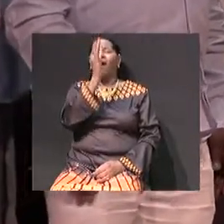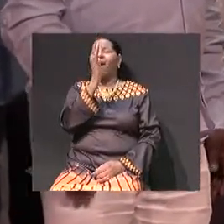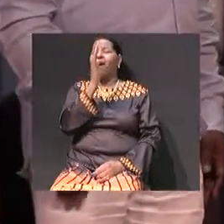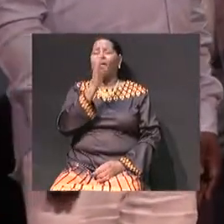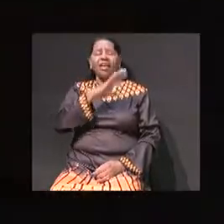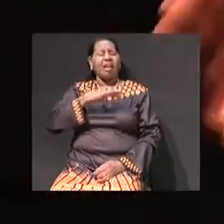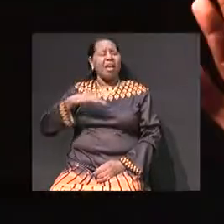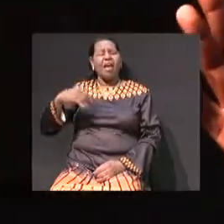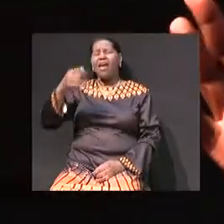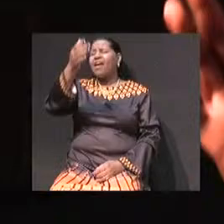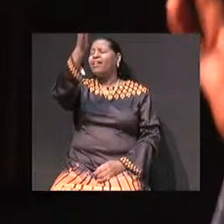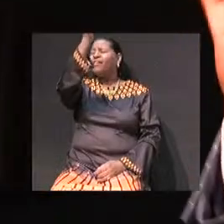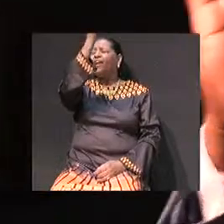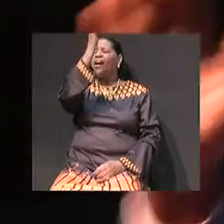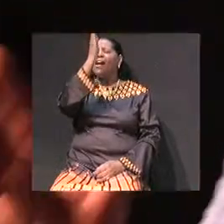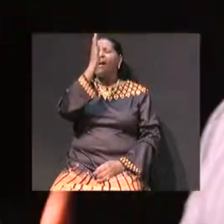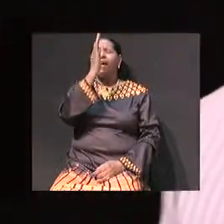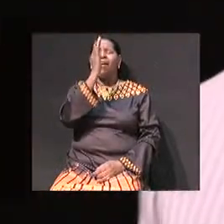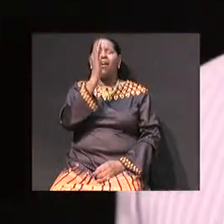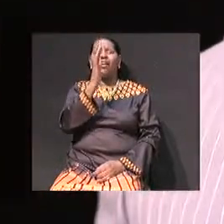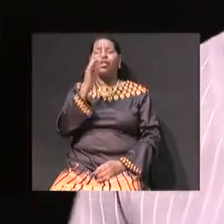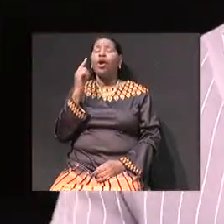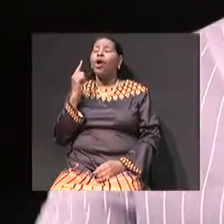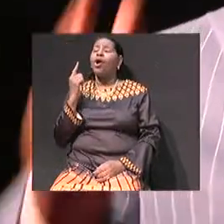And God.